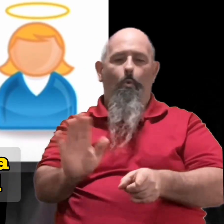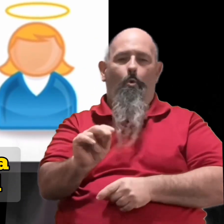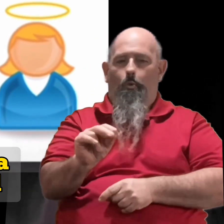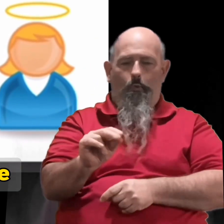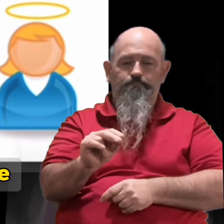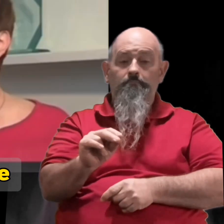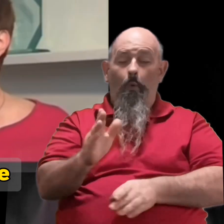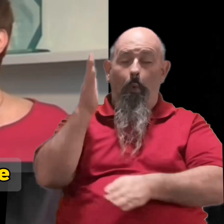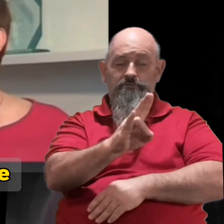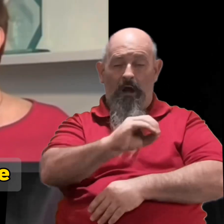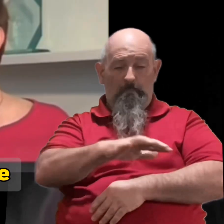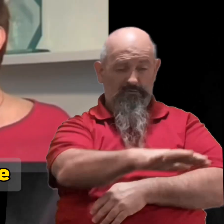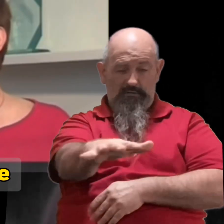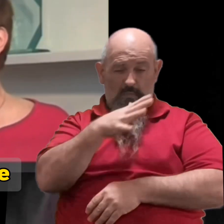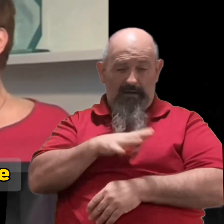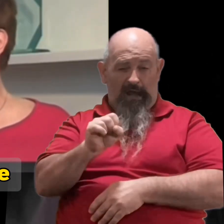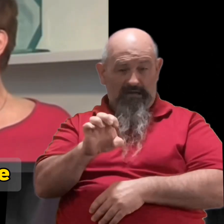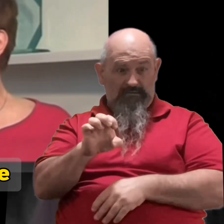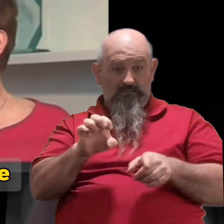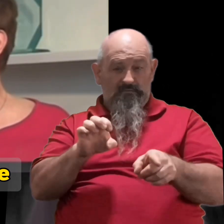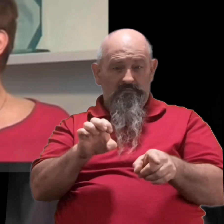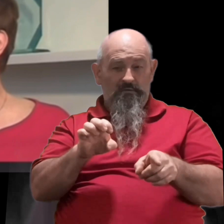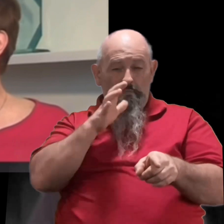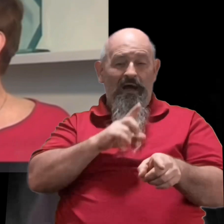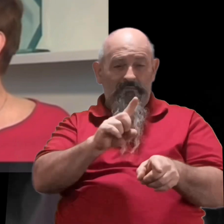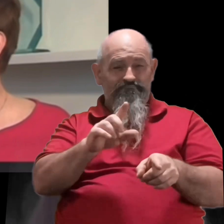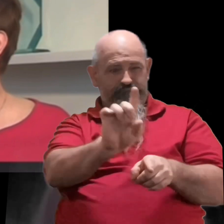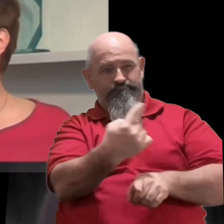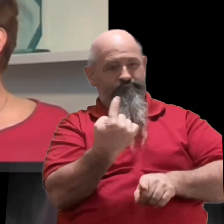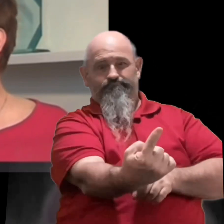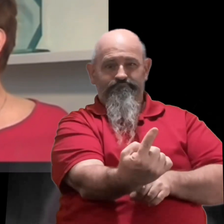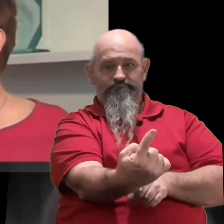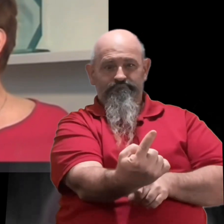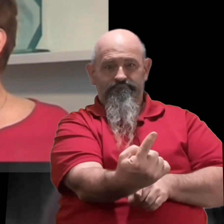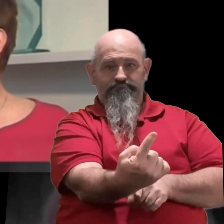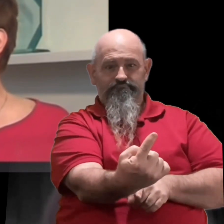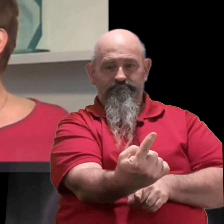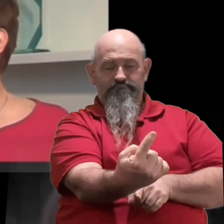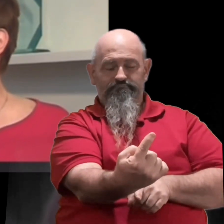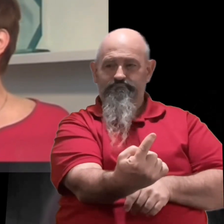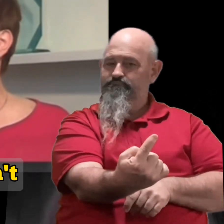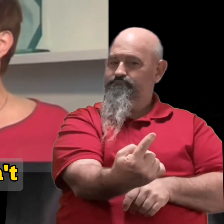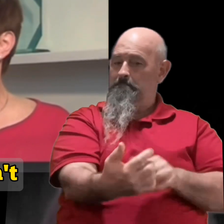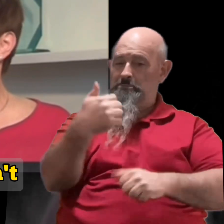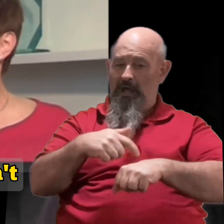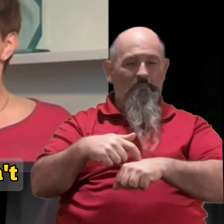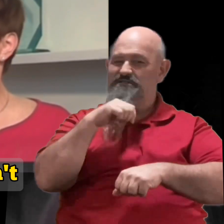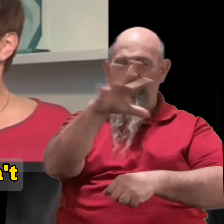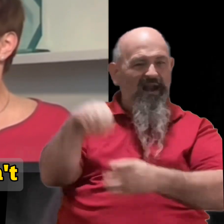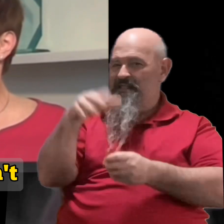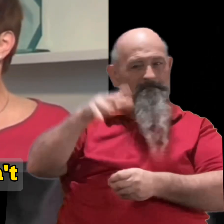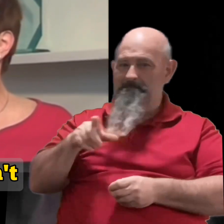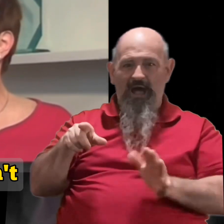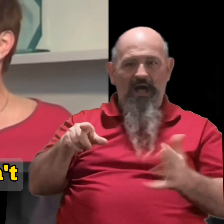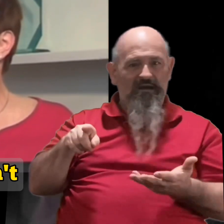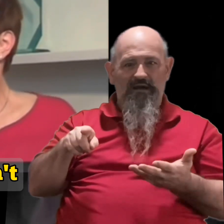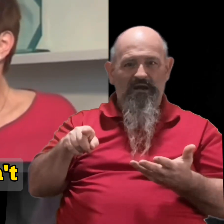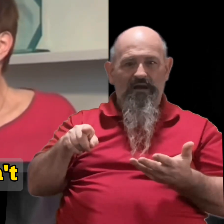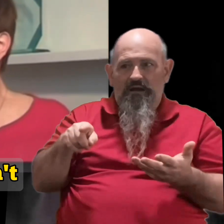No. In over 75% of the cases, the women acted completely alone. Most times there wasn't even a